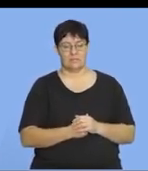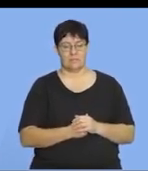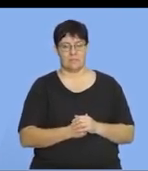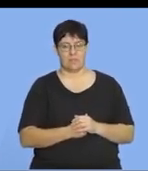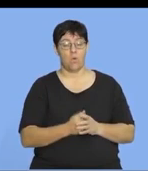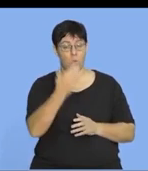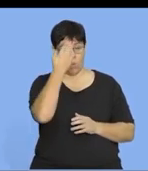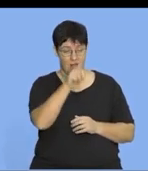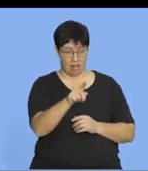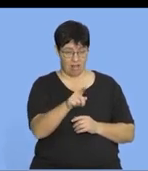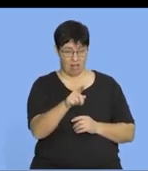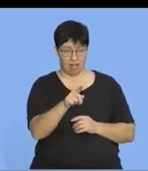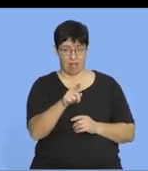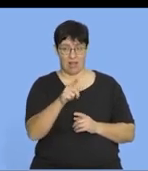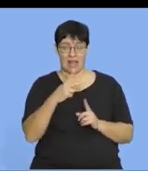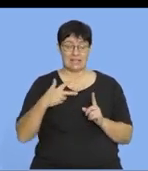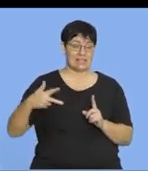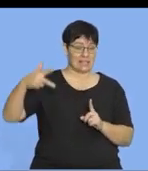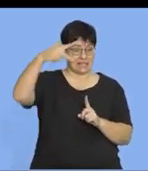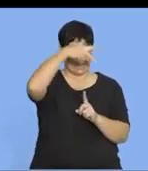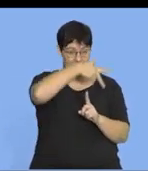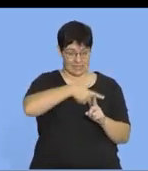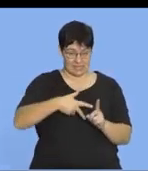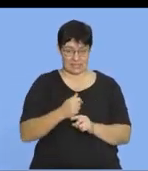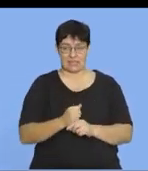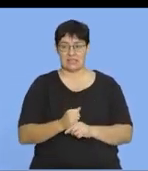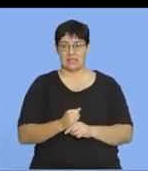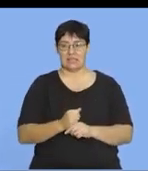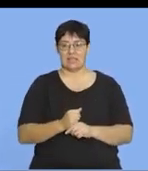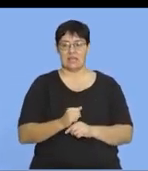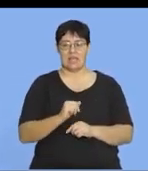We know that the satellite is 850.